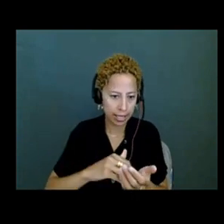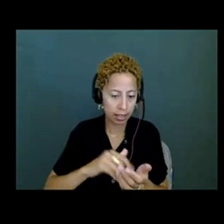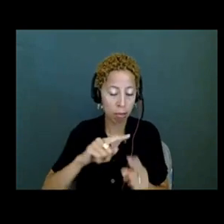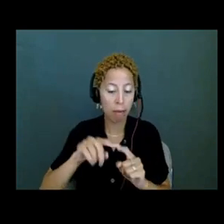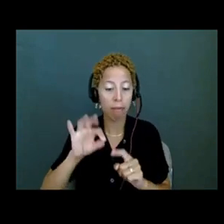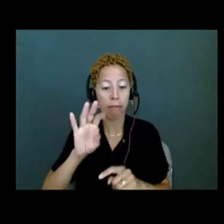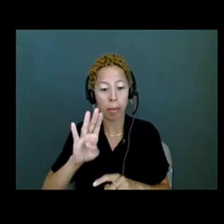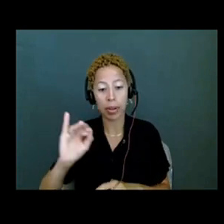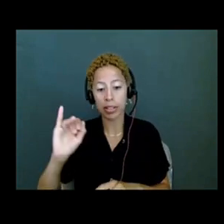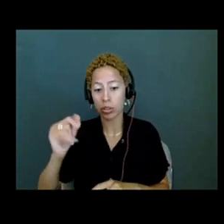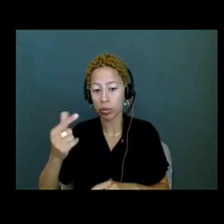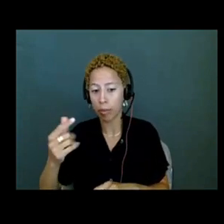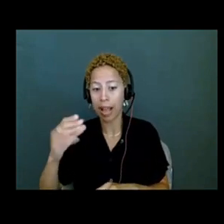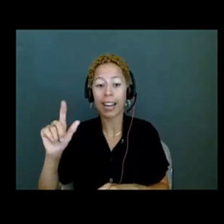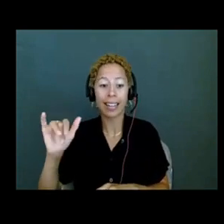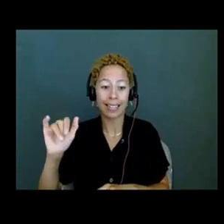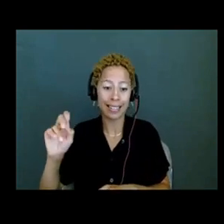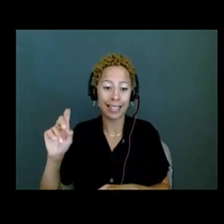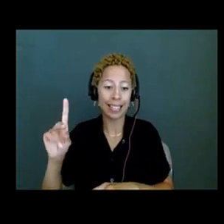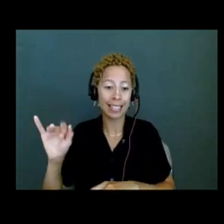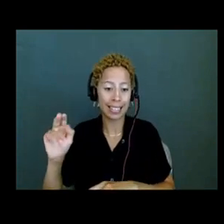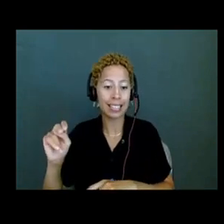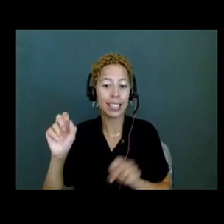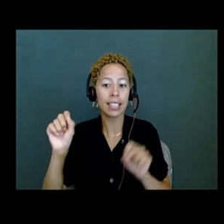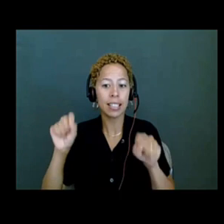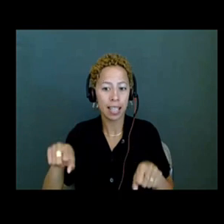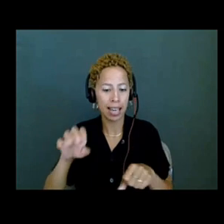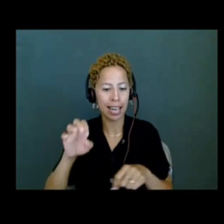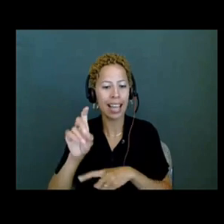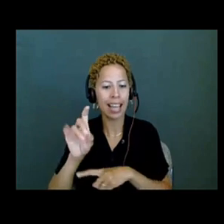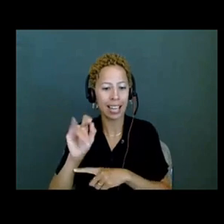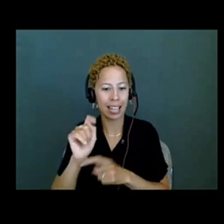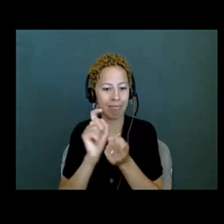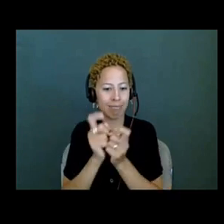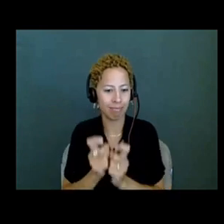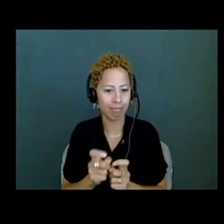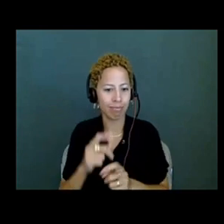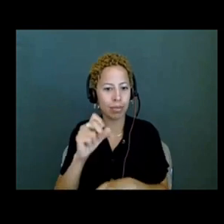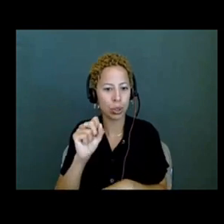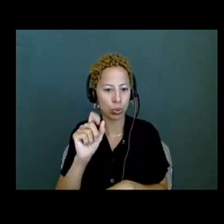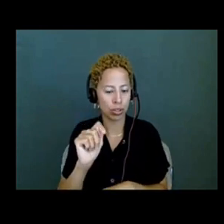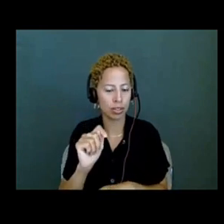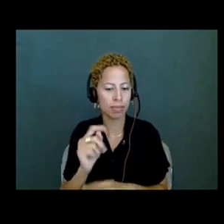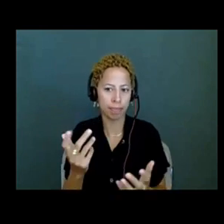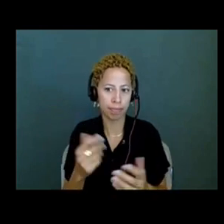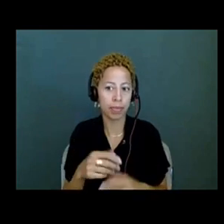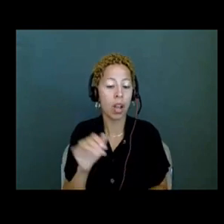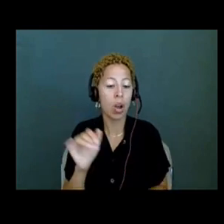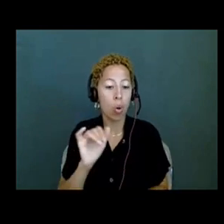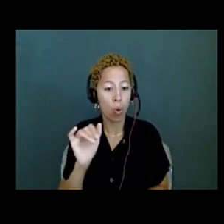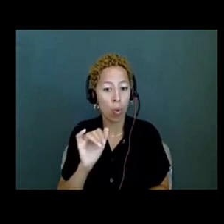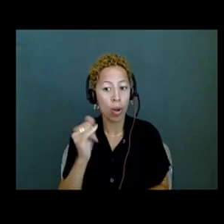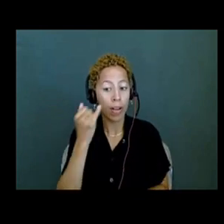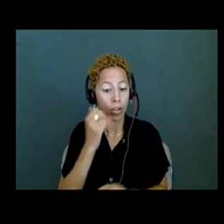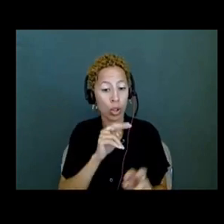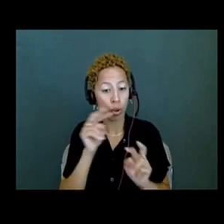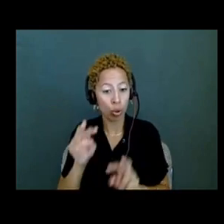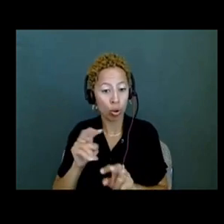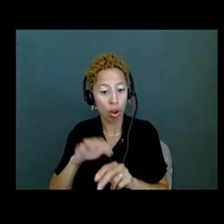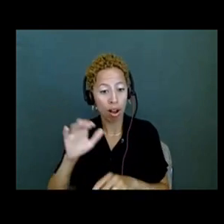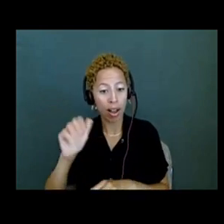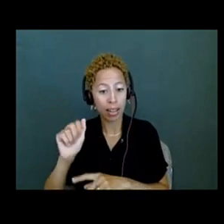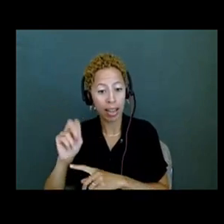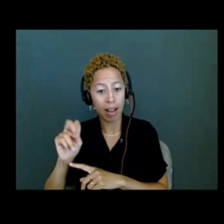Facebook, Instagram, and LinkedIn, they will allow you to actually edit your posts. And as Janet was sharing, if you looked on Canva, when she was bringing